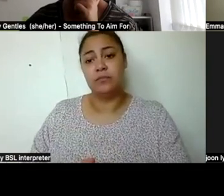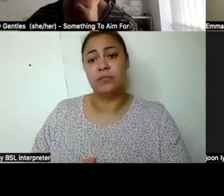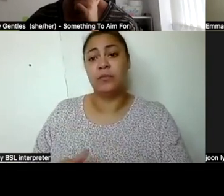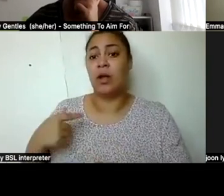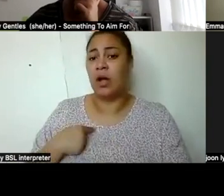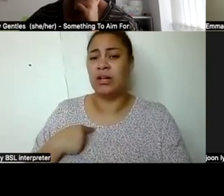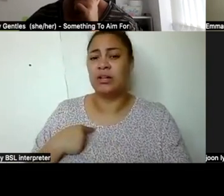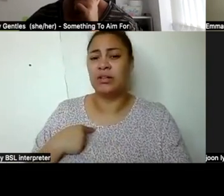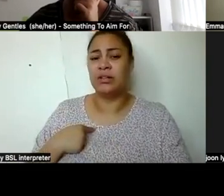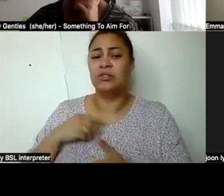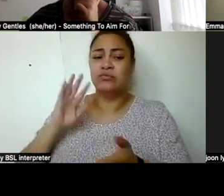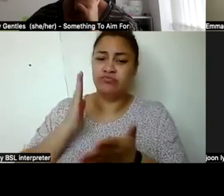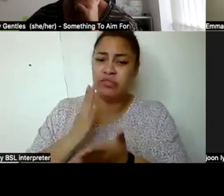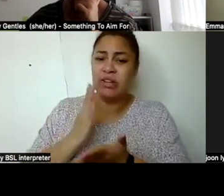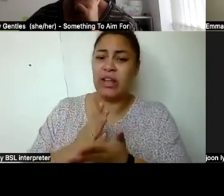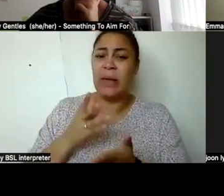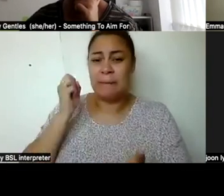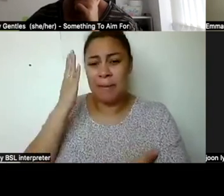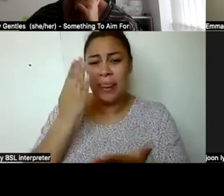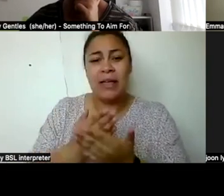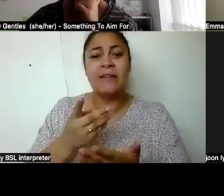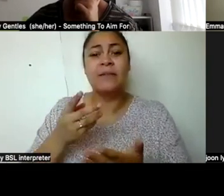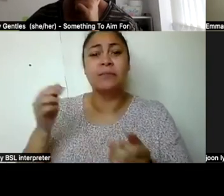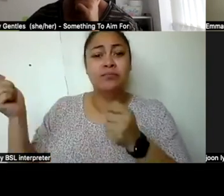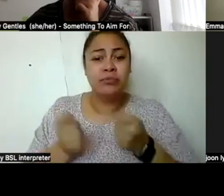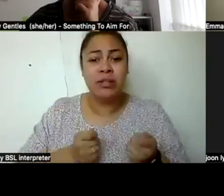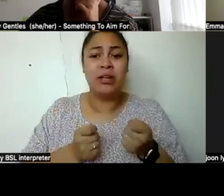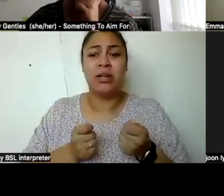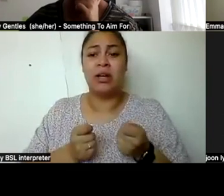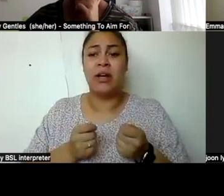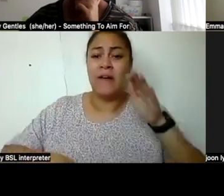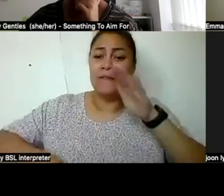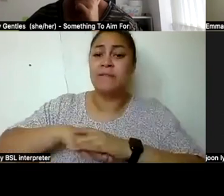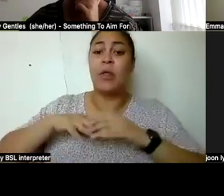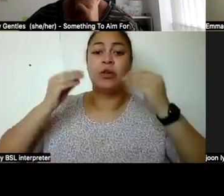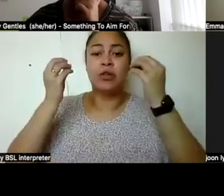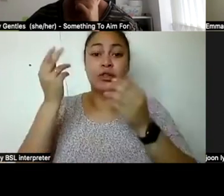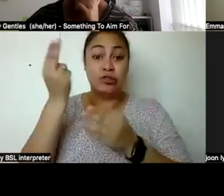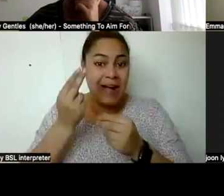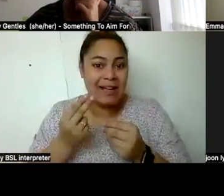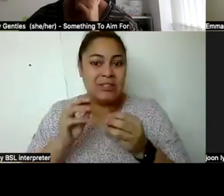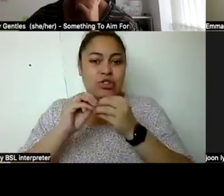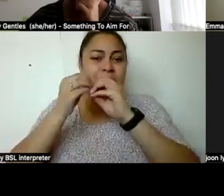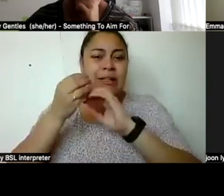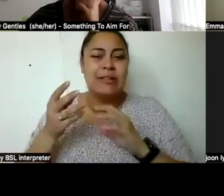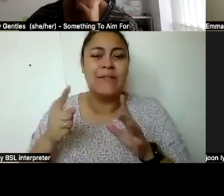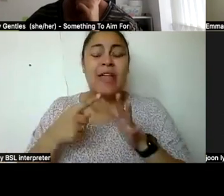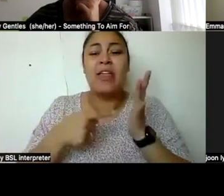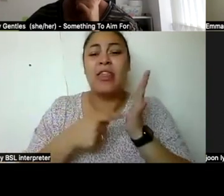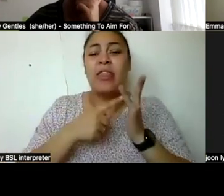I really believe in bringing our full creative ethos into what we're doing.